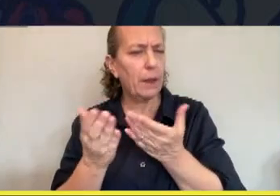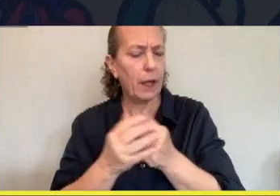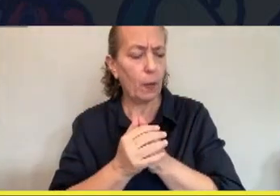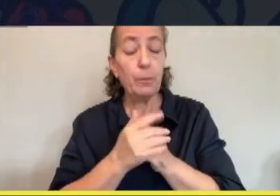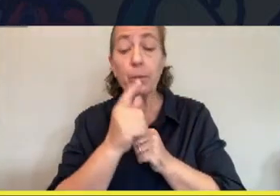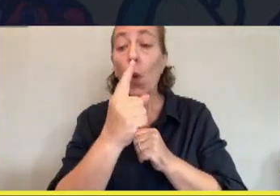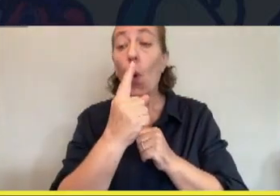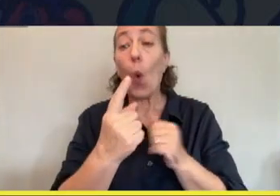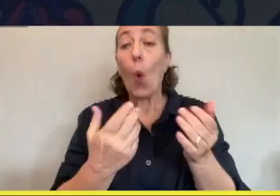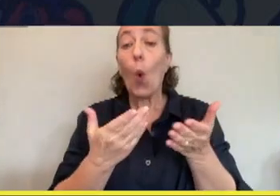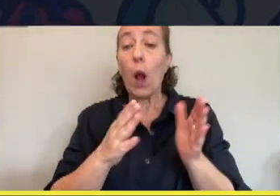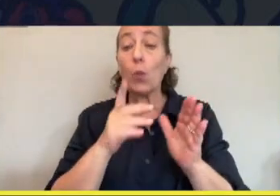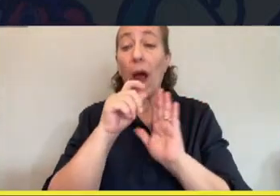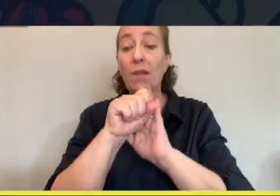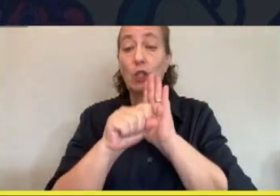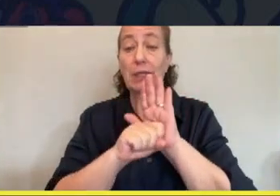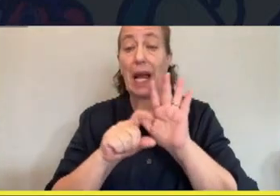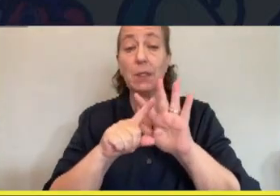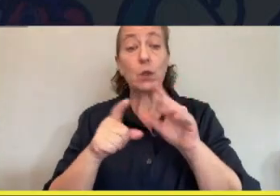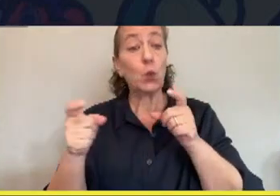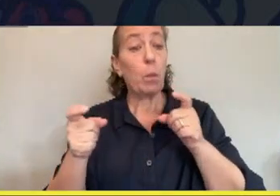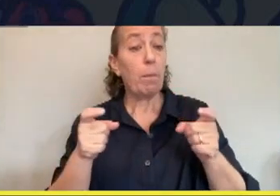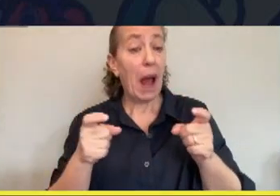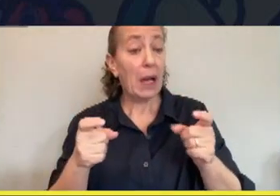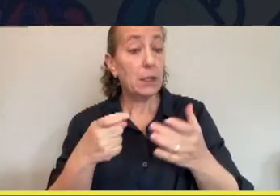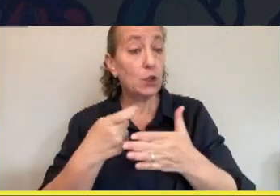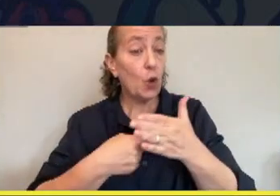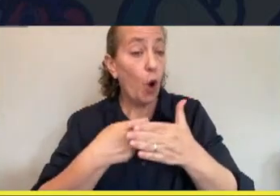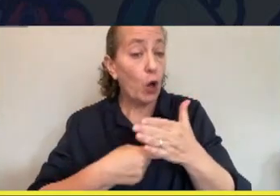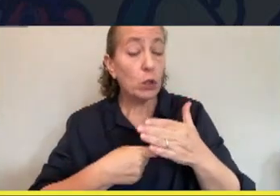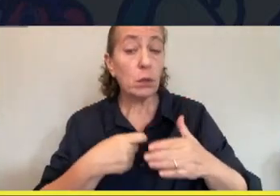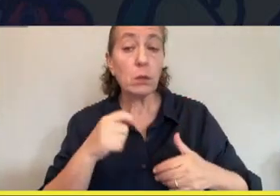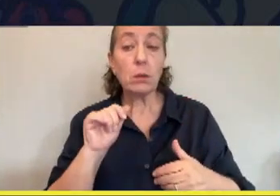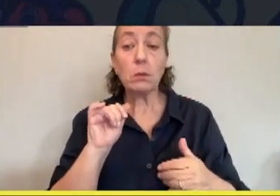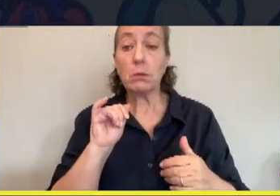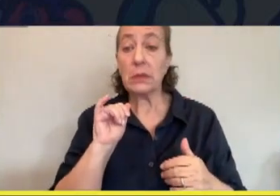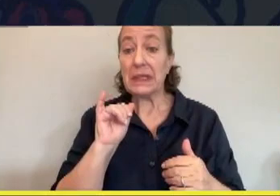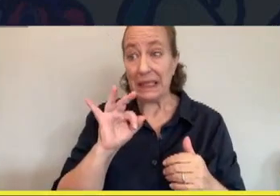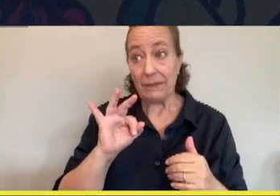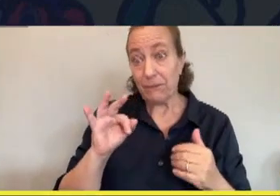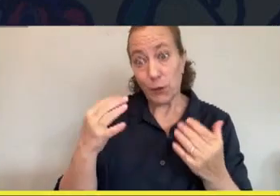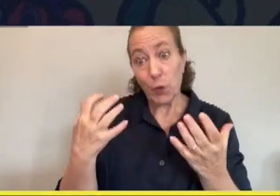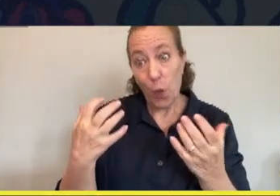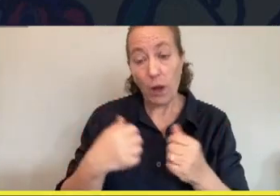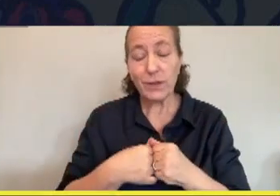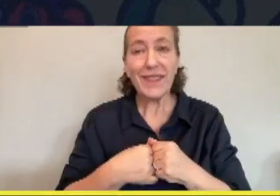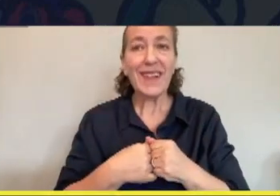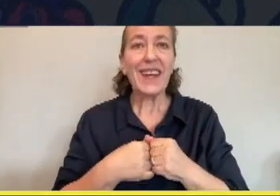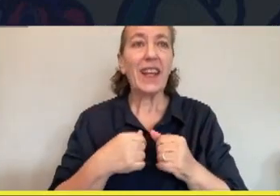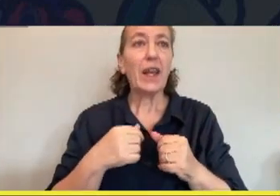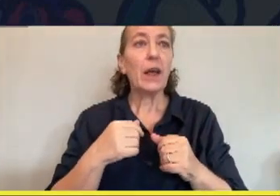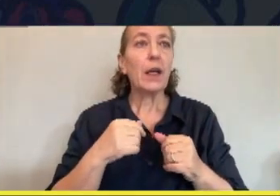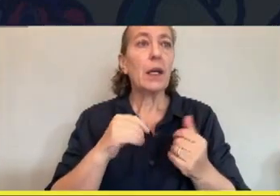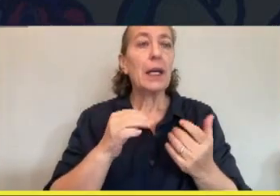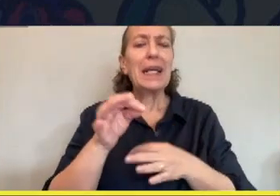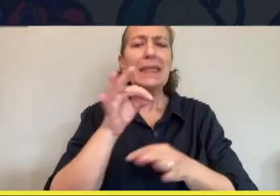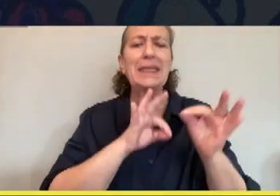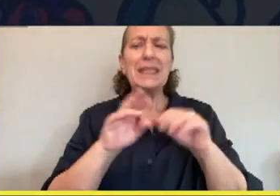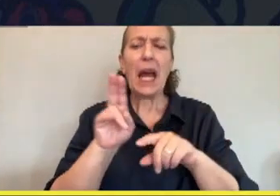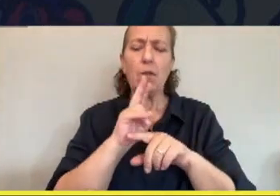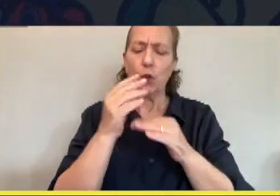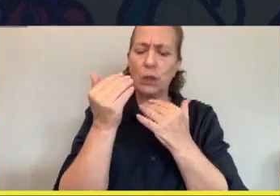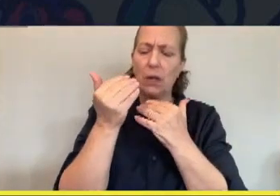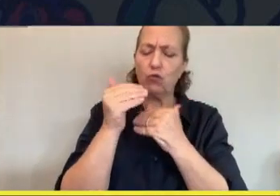to manage costs, if they're concerned about those, instead of using restrictive definitions of